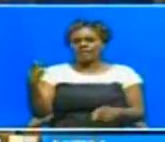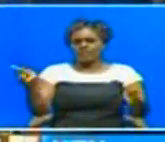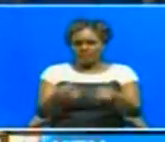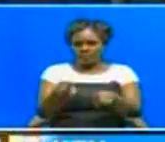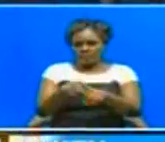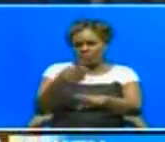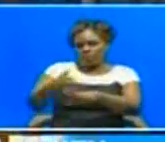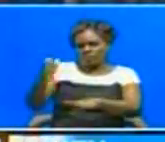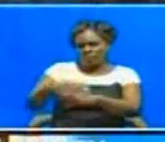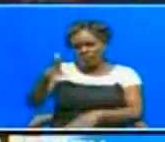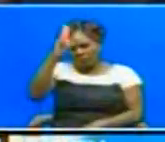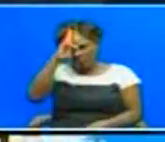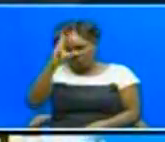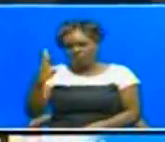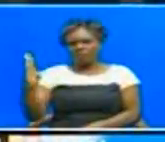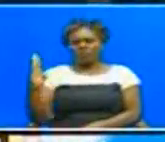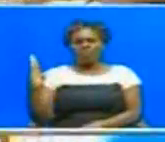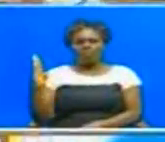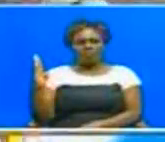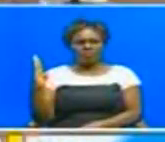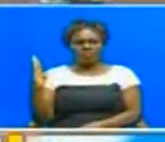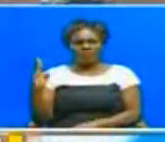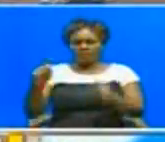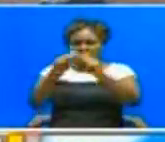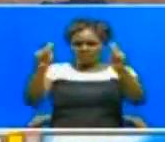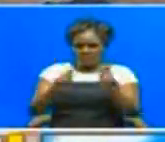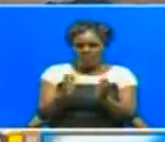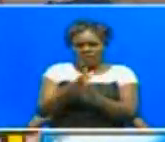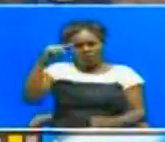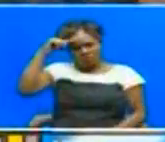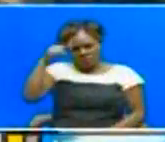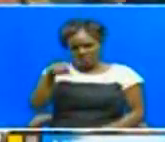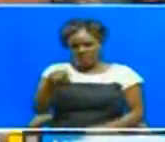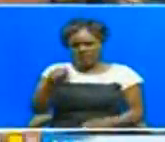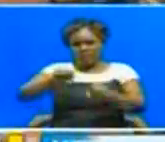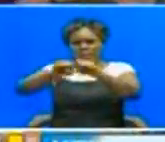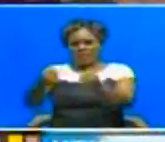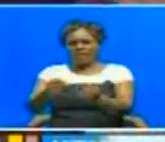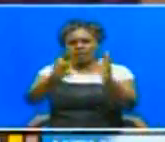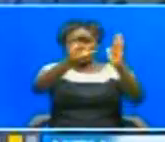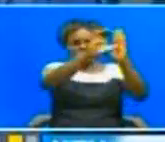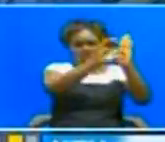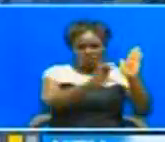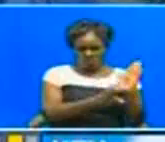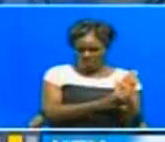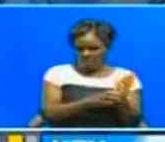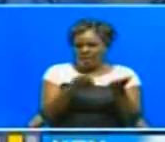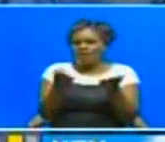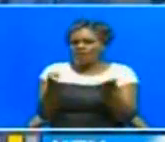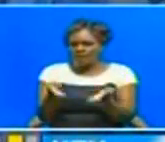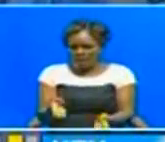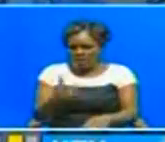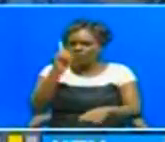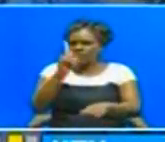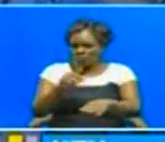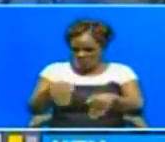deploying security personnel to the regions by observing ethnicity and origin would be a breach of the Constitution. For now, however, time